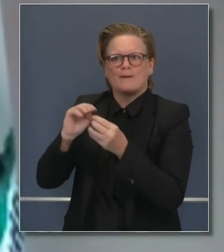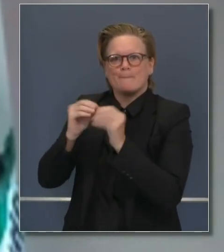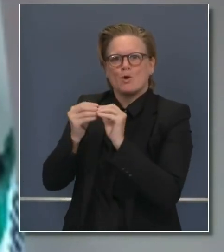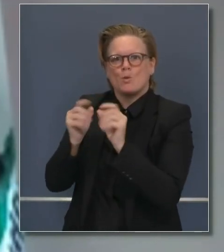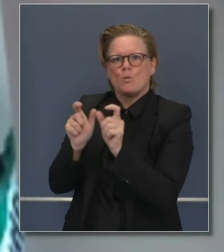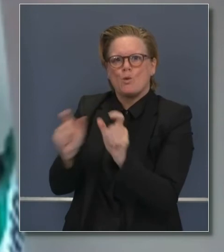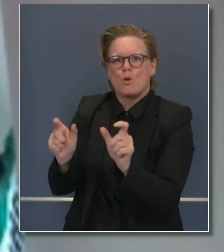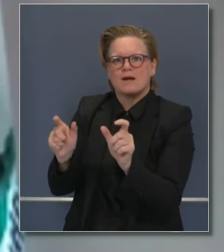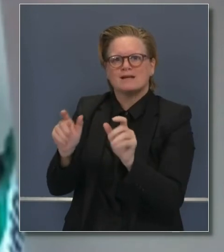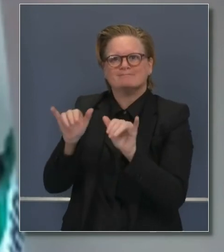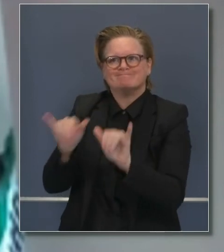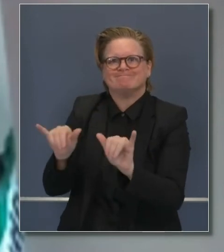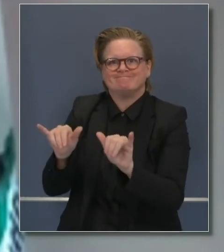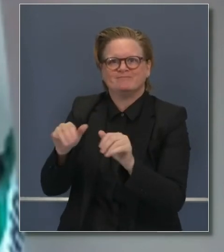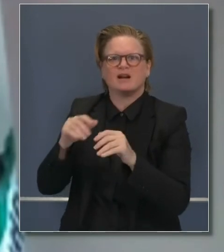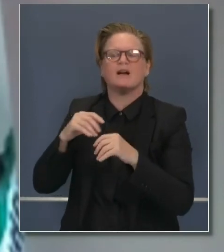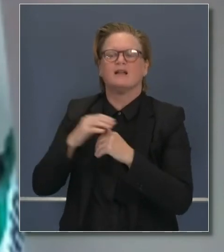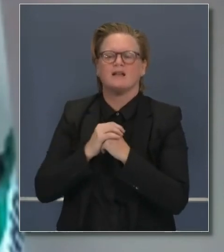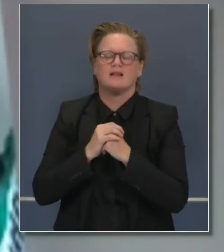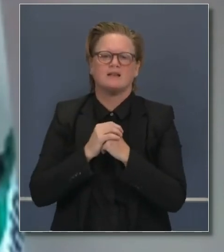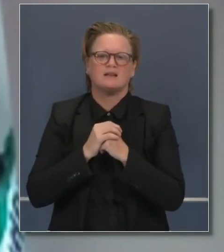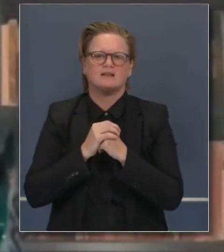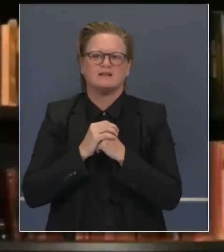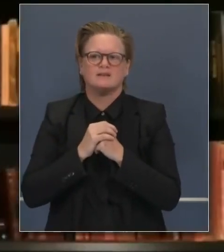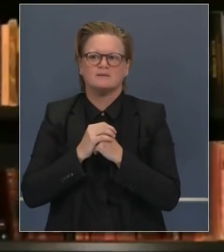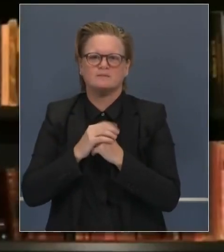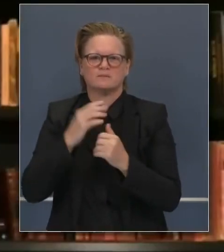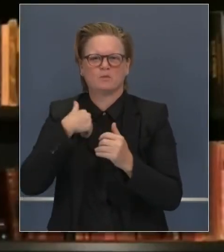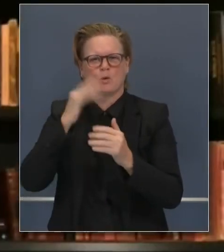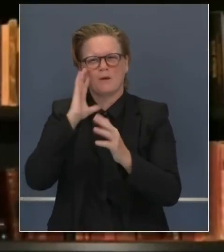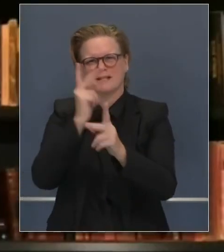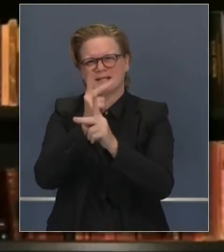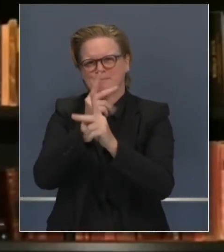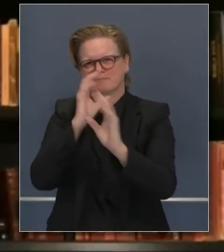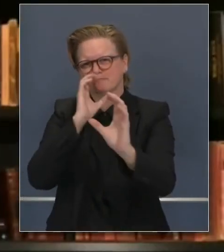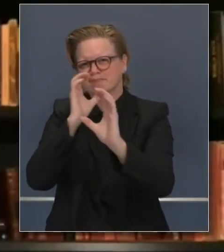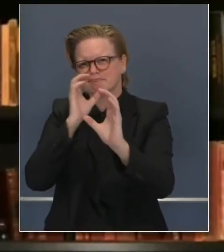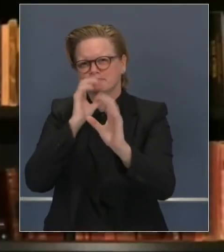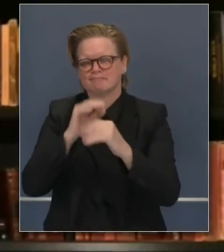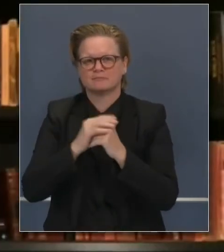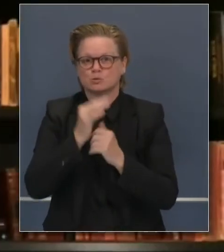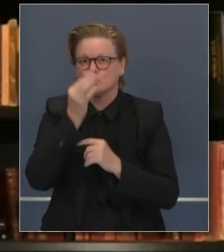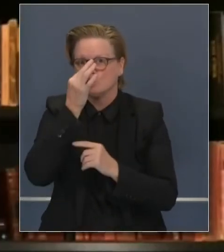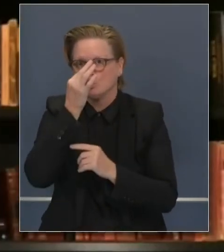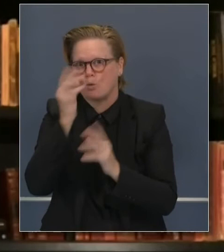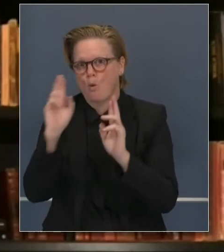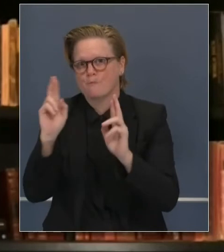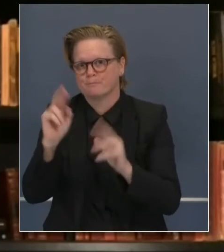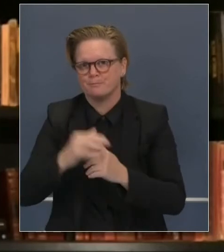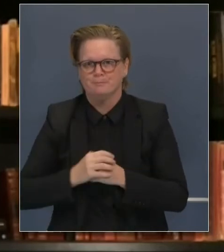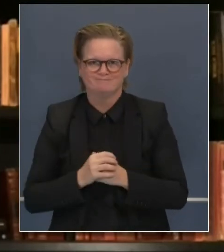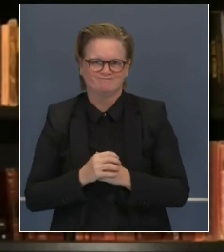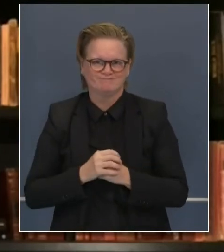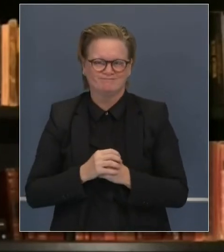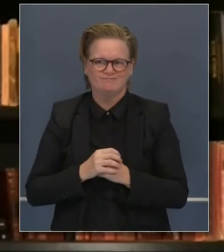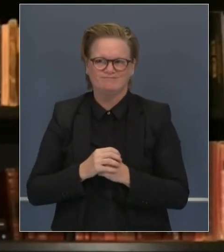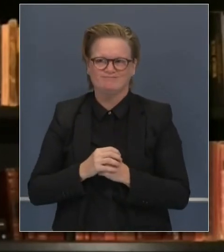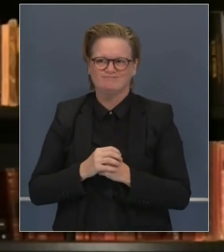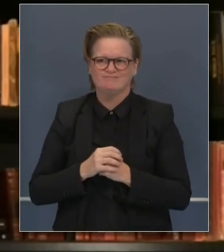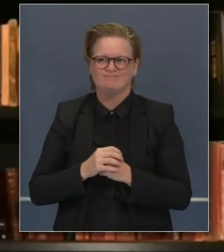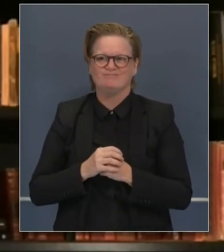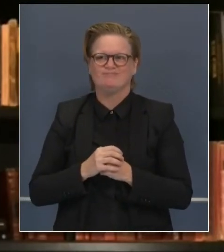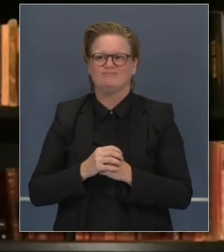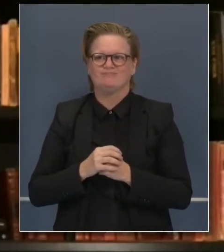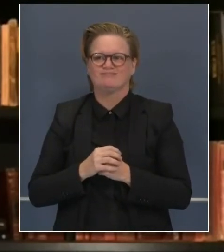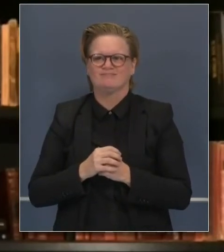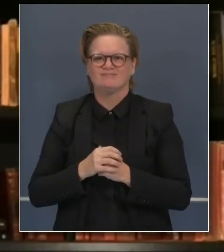we'll be updating that. Yeah. And Dr. Galley, means the next couple of days, just so people have a sense of preparation